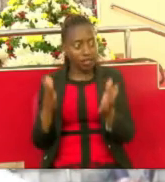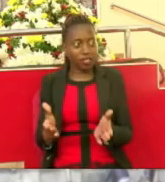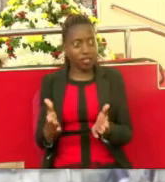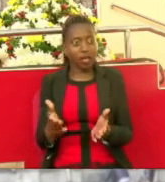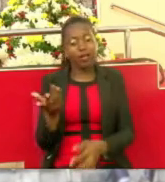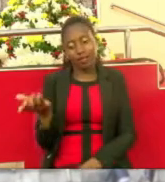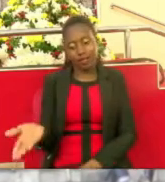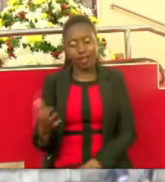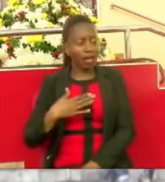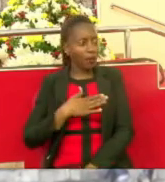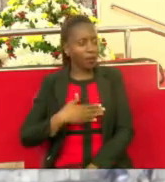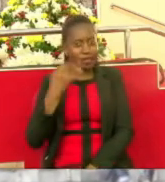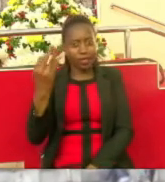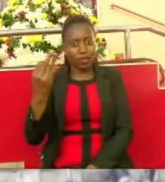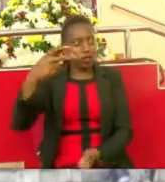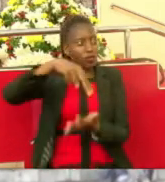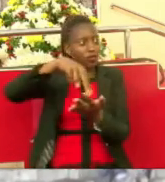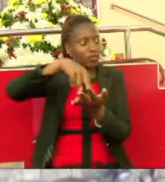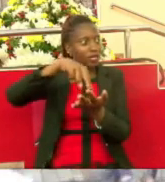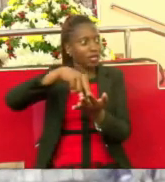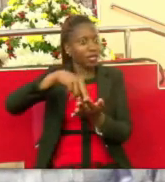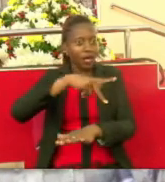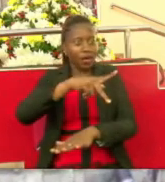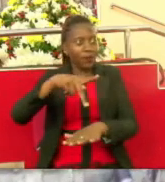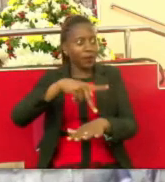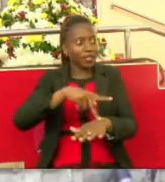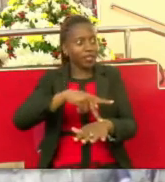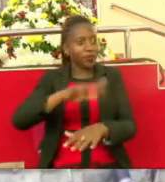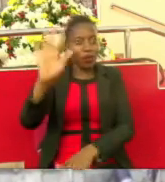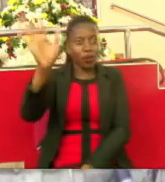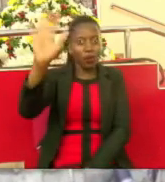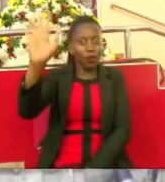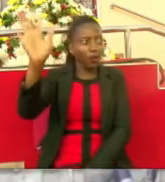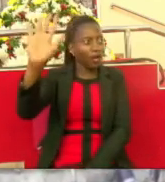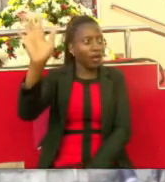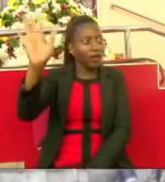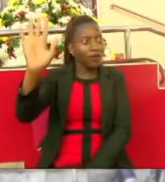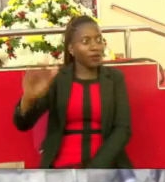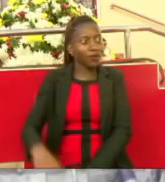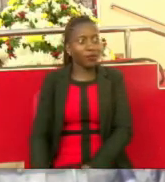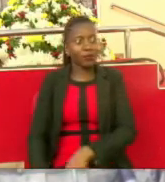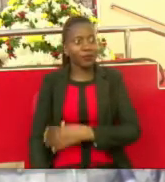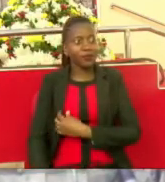Please start the three of you once again. I know principal you stood and please wave to the congregation. Tafadhali simameni na wapungie umati.